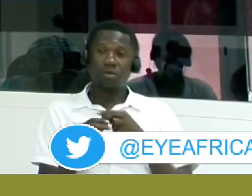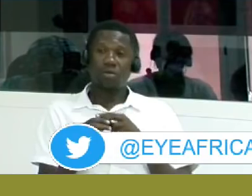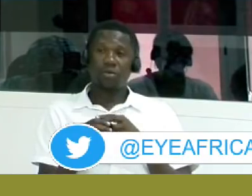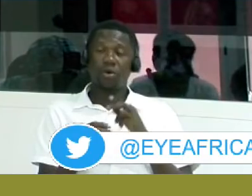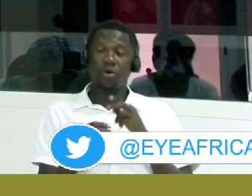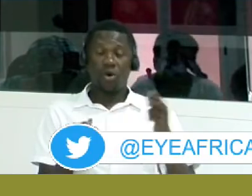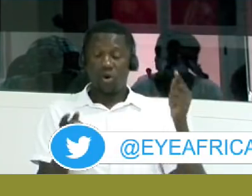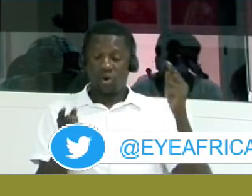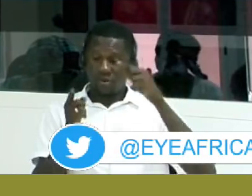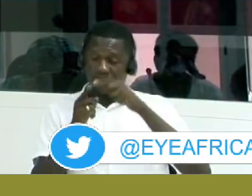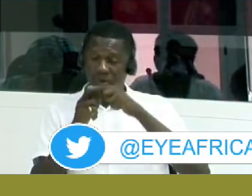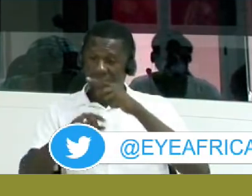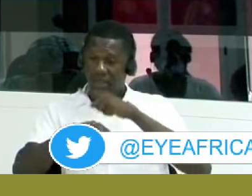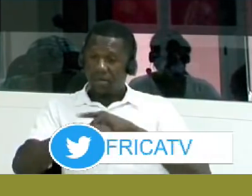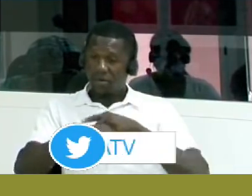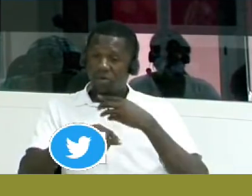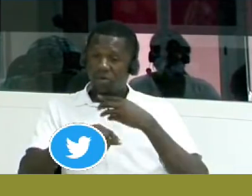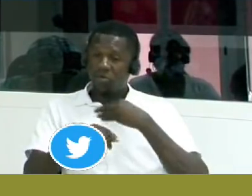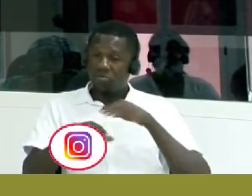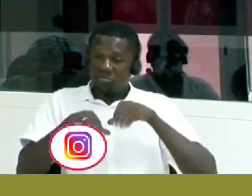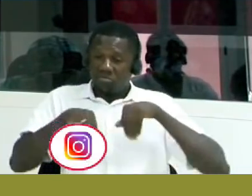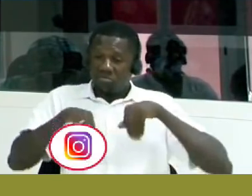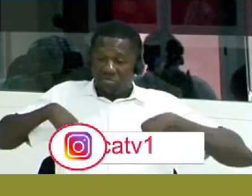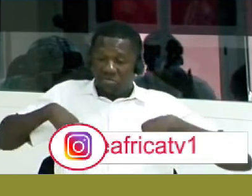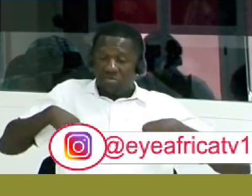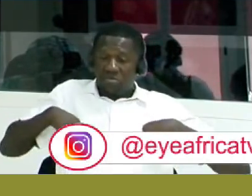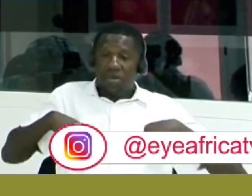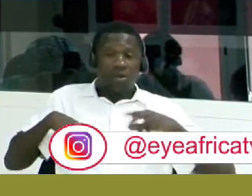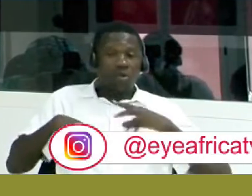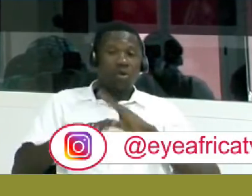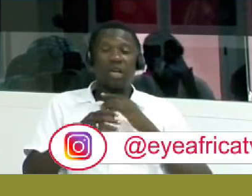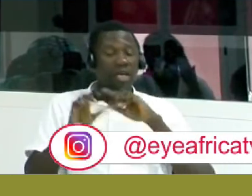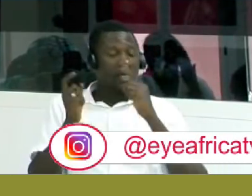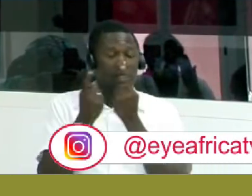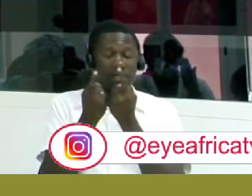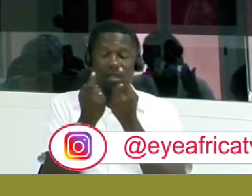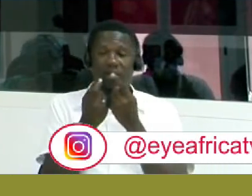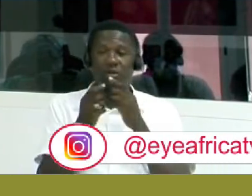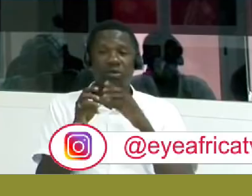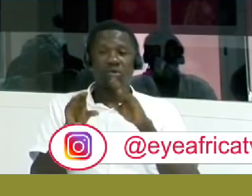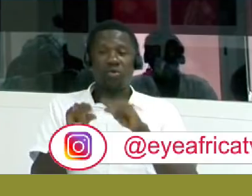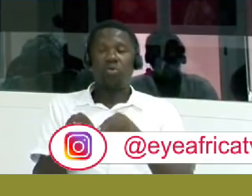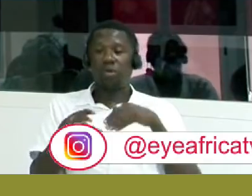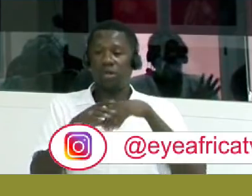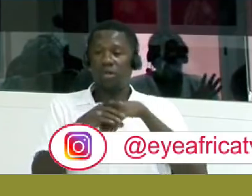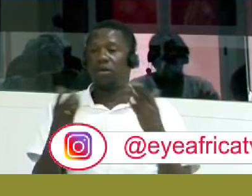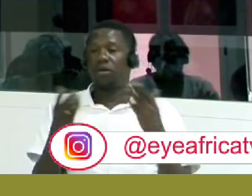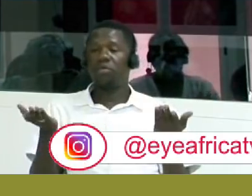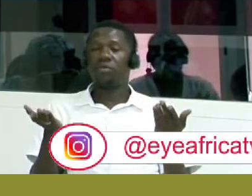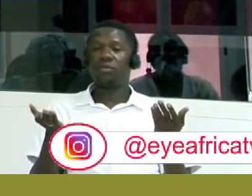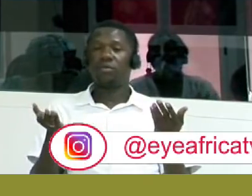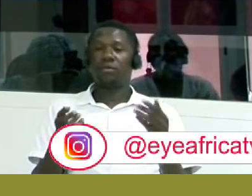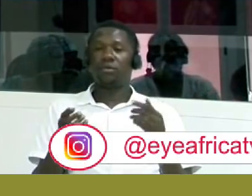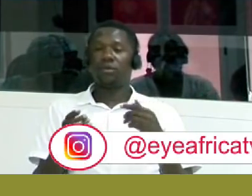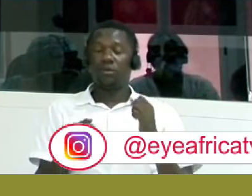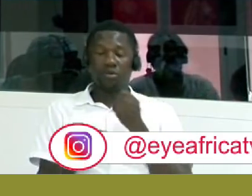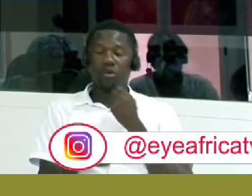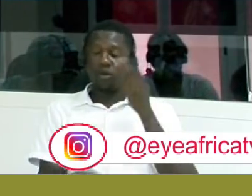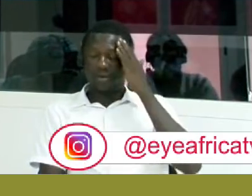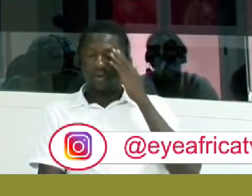to that point, you disowned it and you didn't want to have anything to do with it. Because I knew exactly what would have